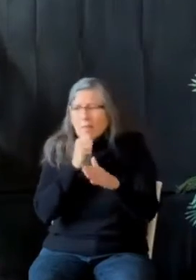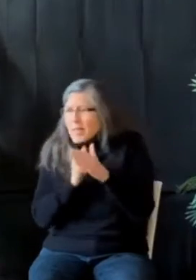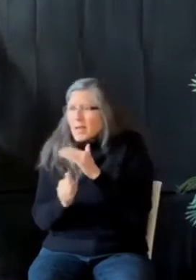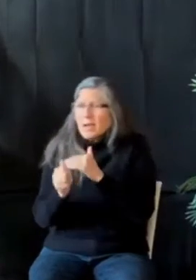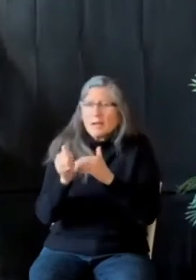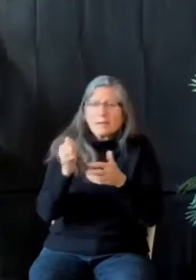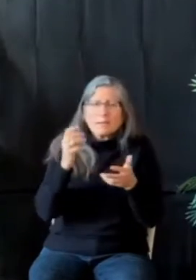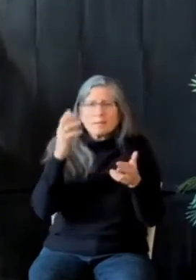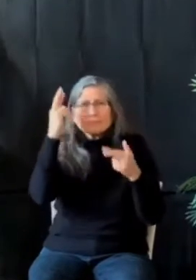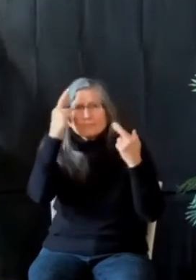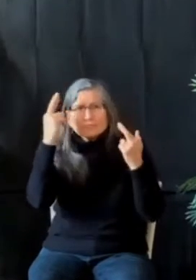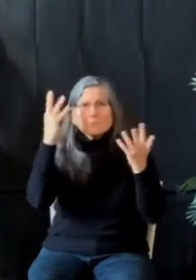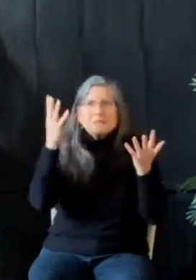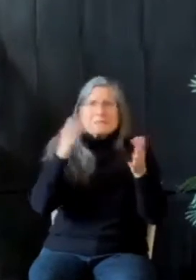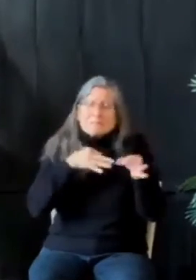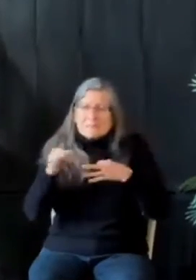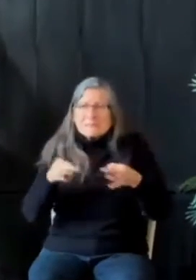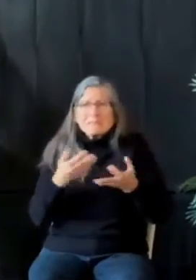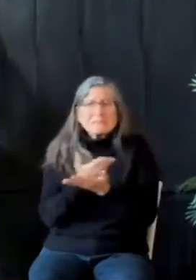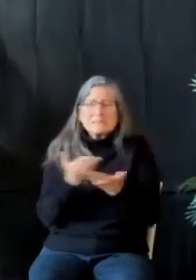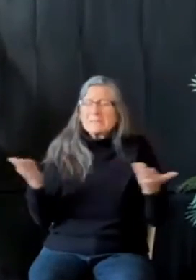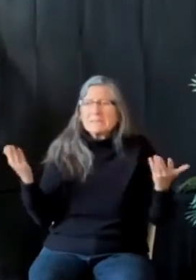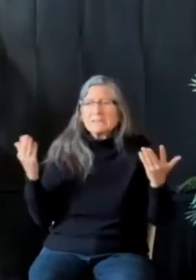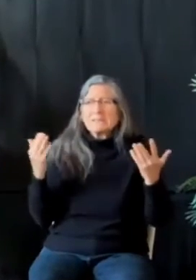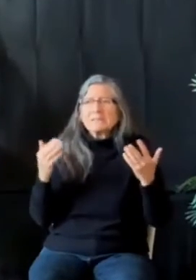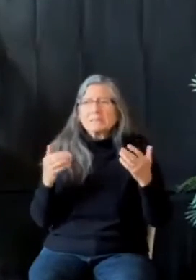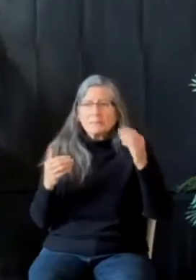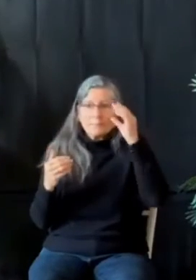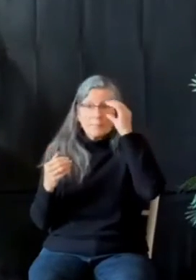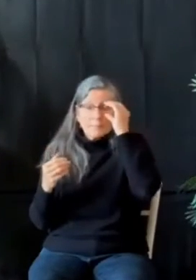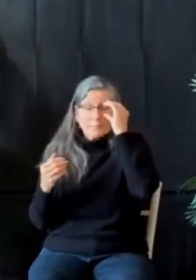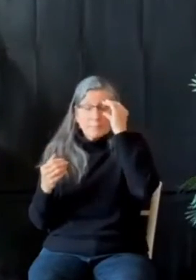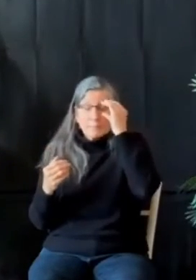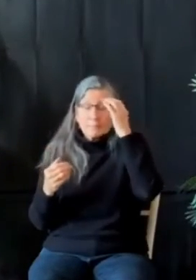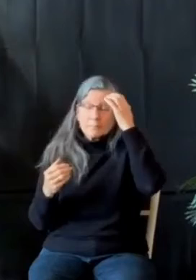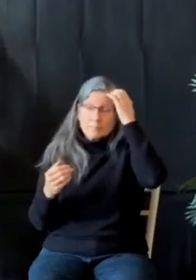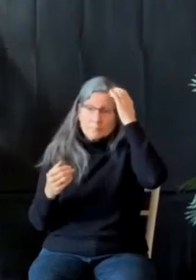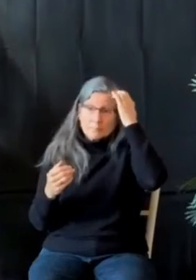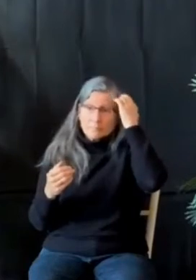and rationalizing and explaining things away.